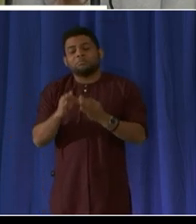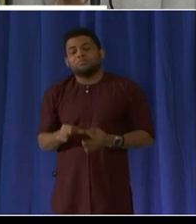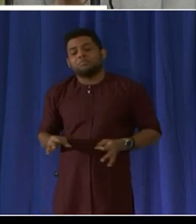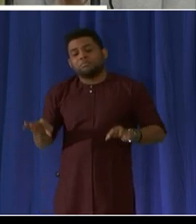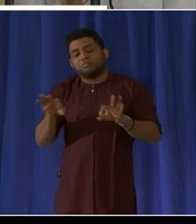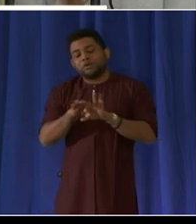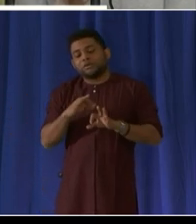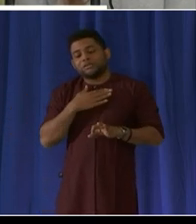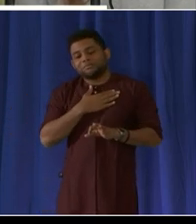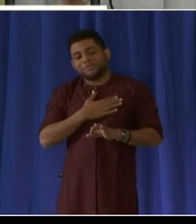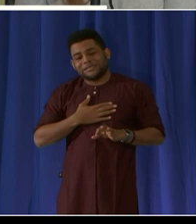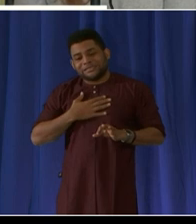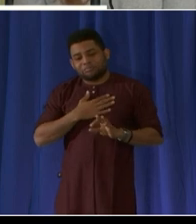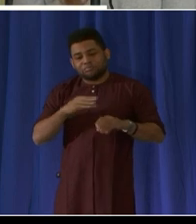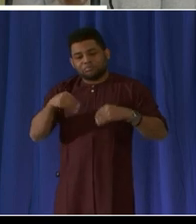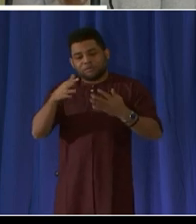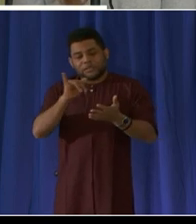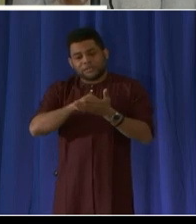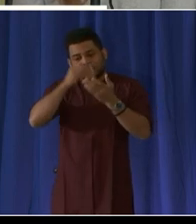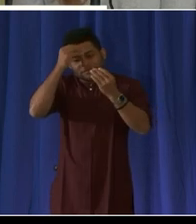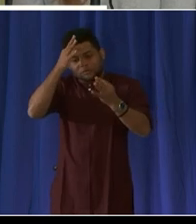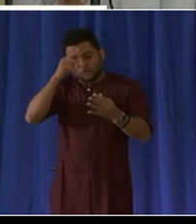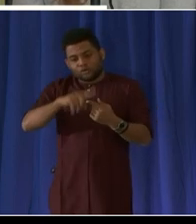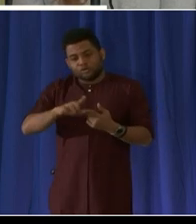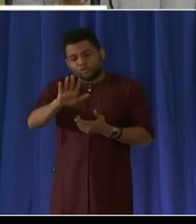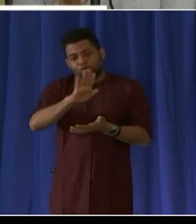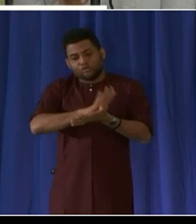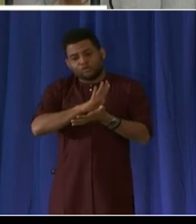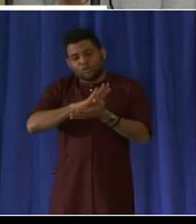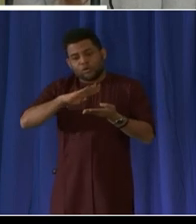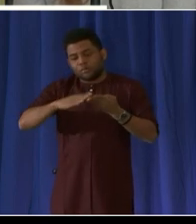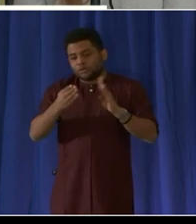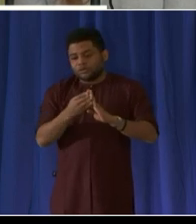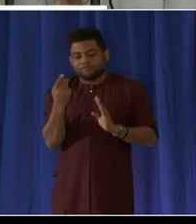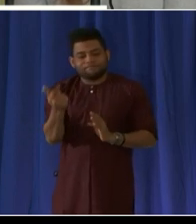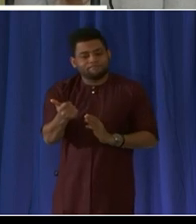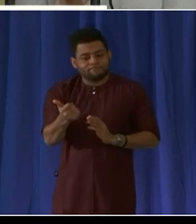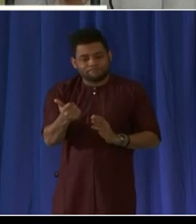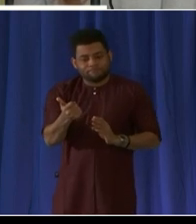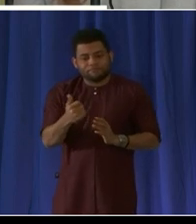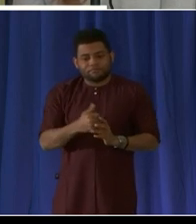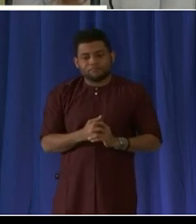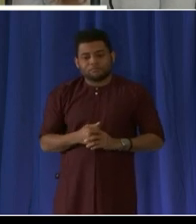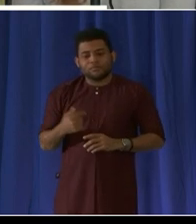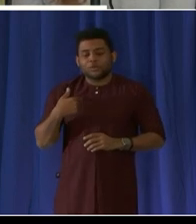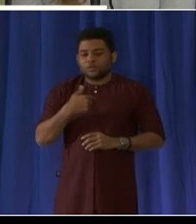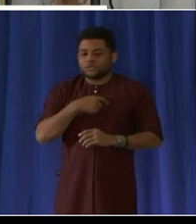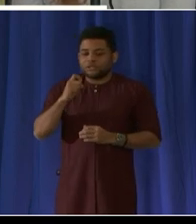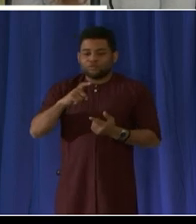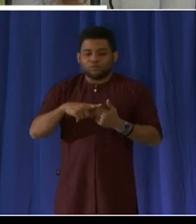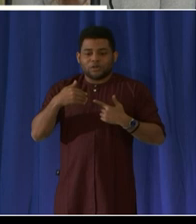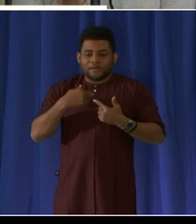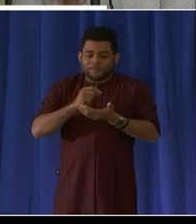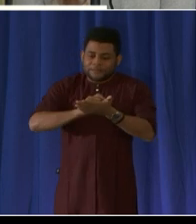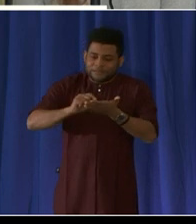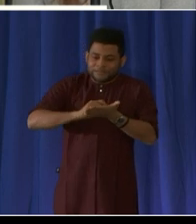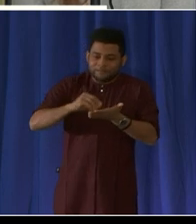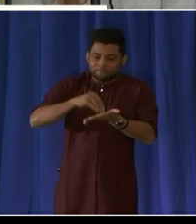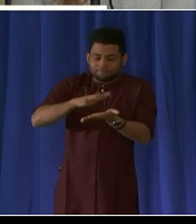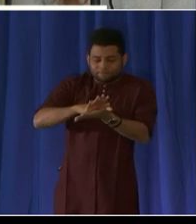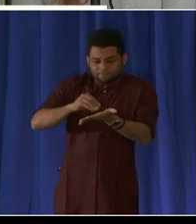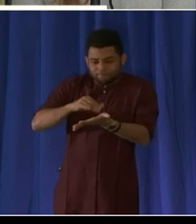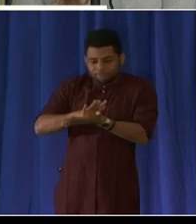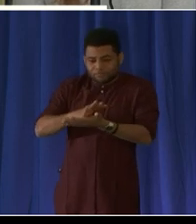that you provide that information to your school community right away. We do need to have written